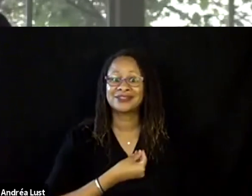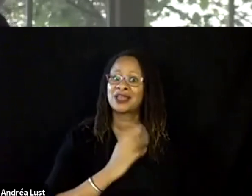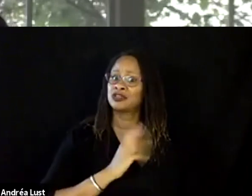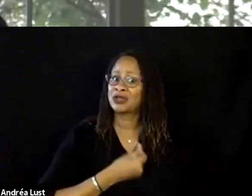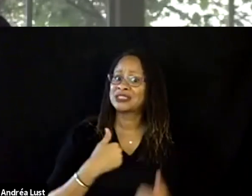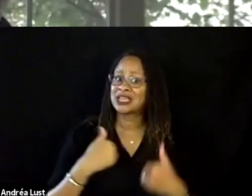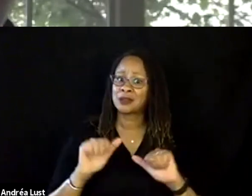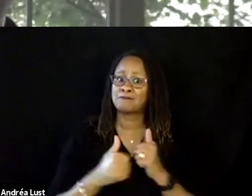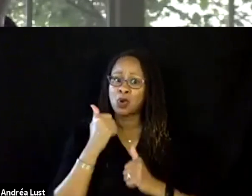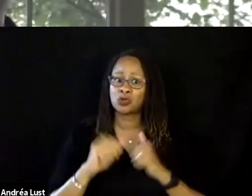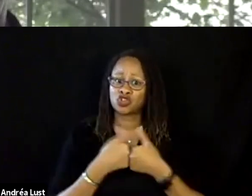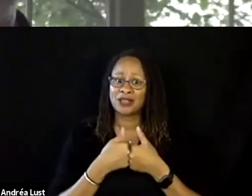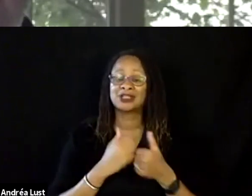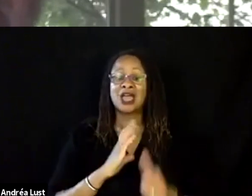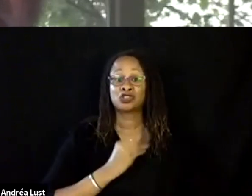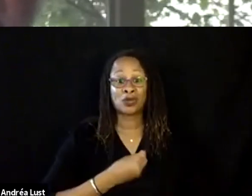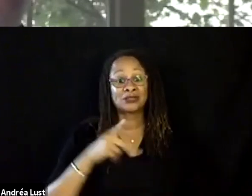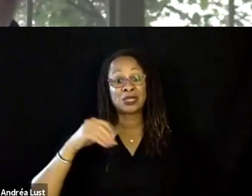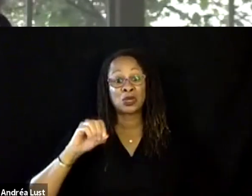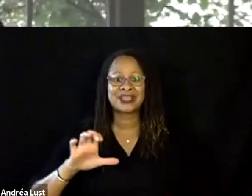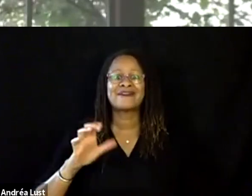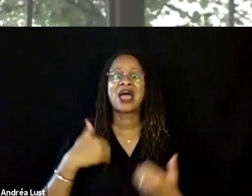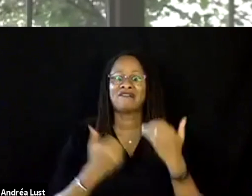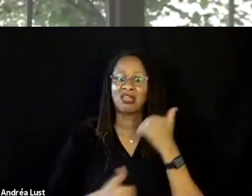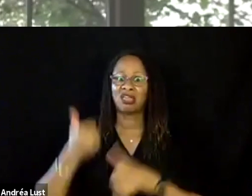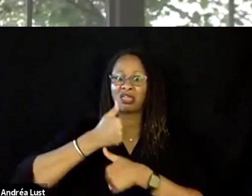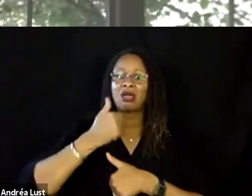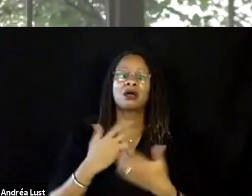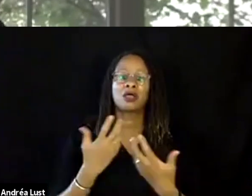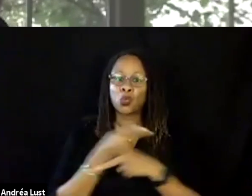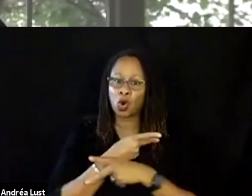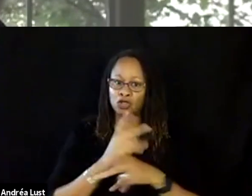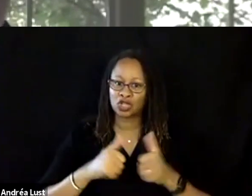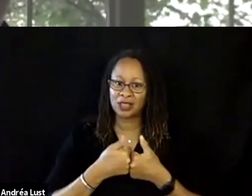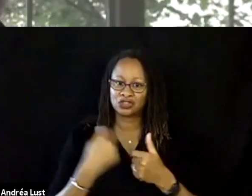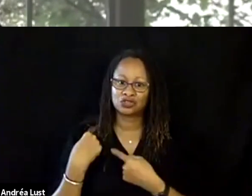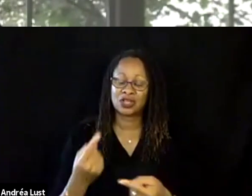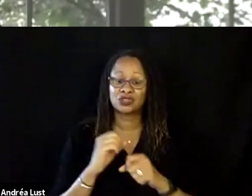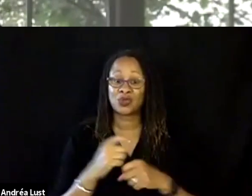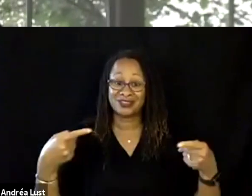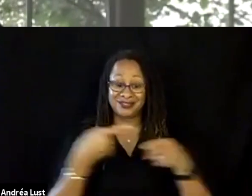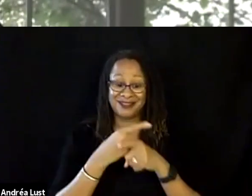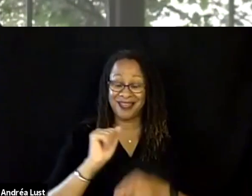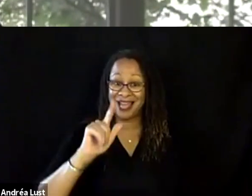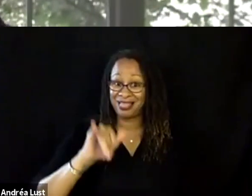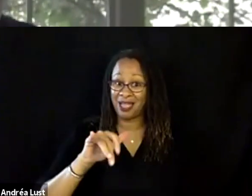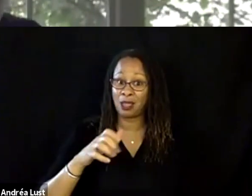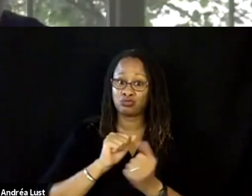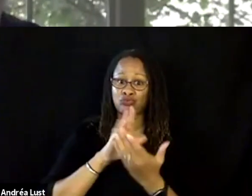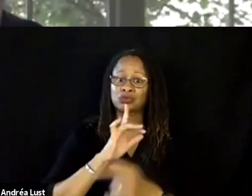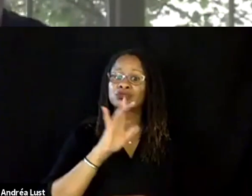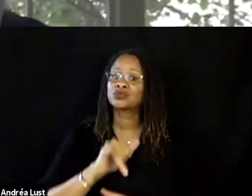challenges, and trans people of color have even the most challenges. And so the idea that this intersectional ally approach is